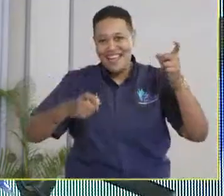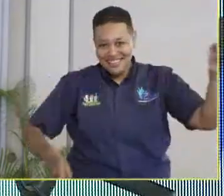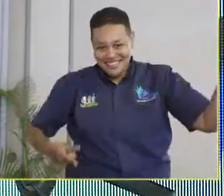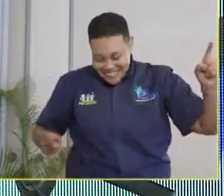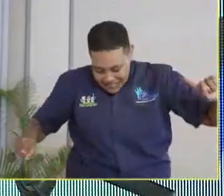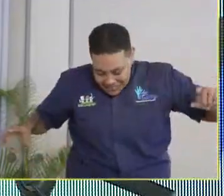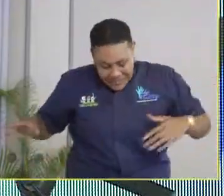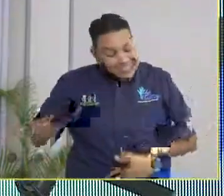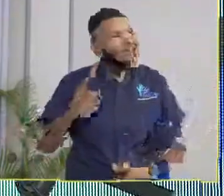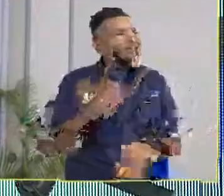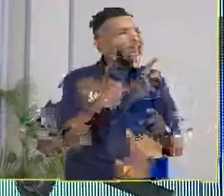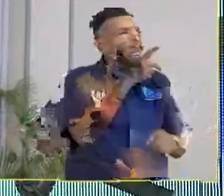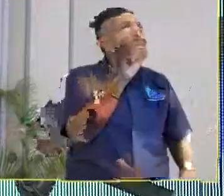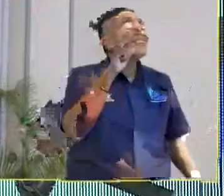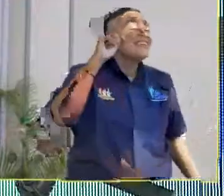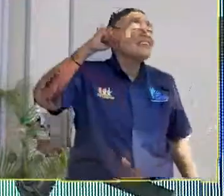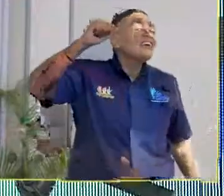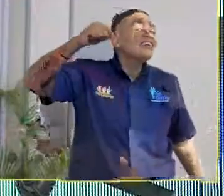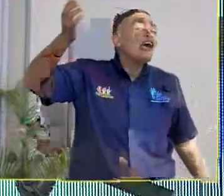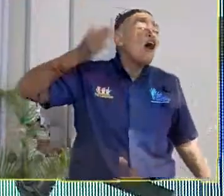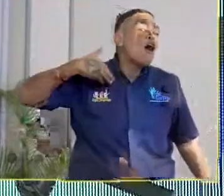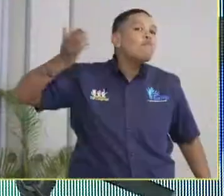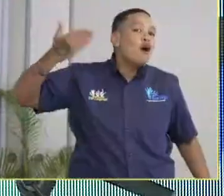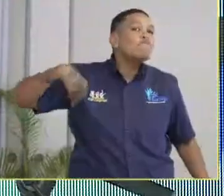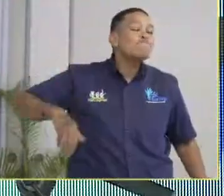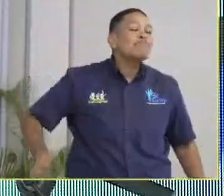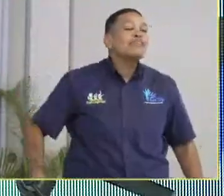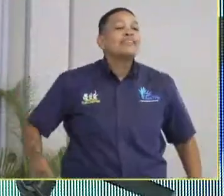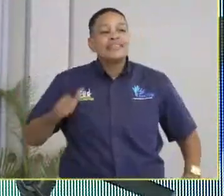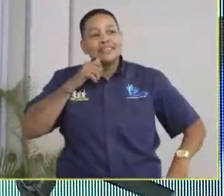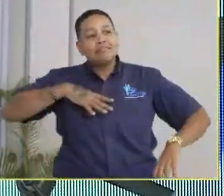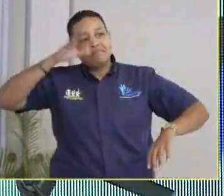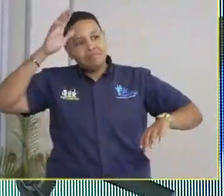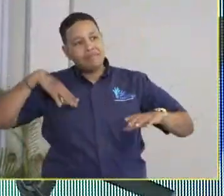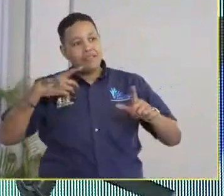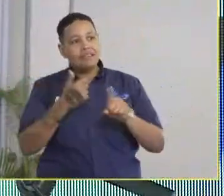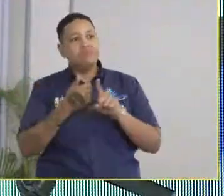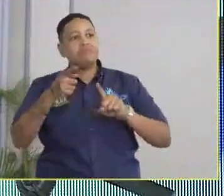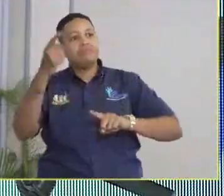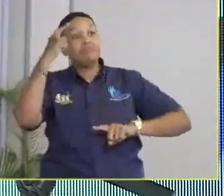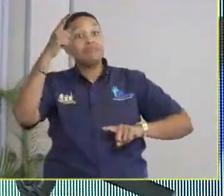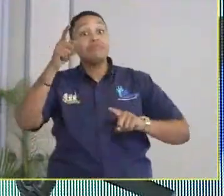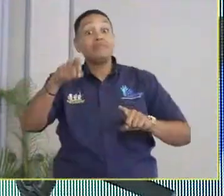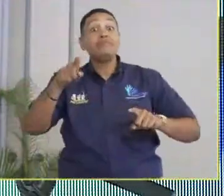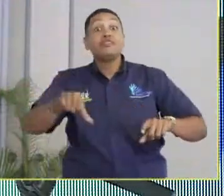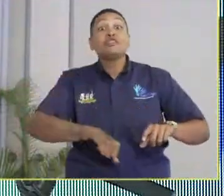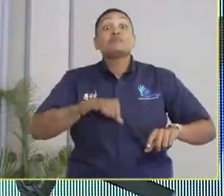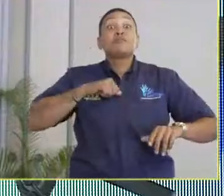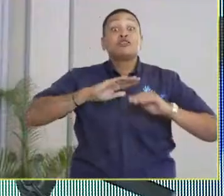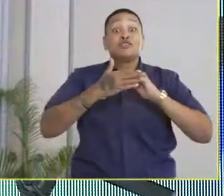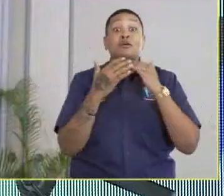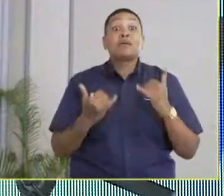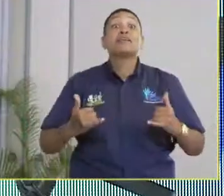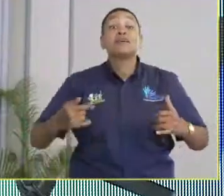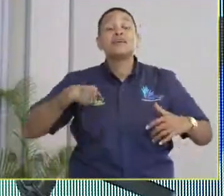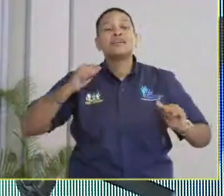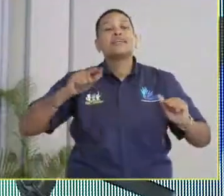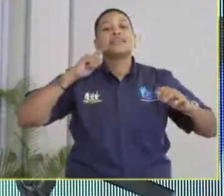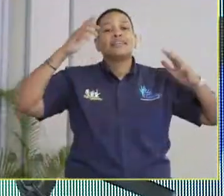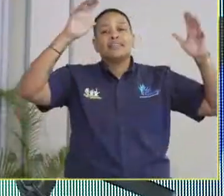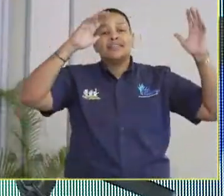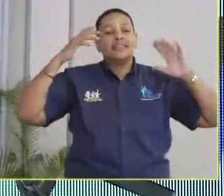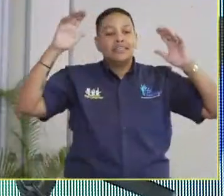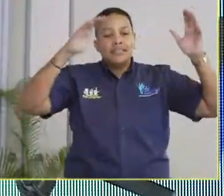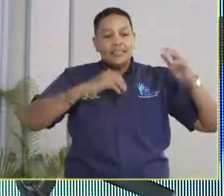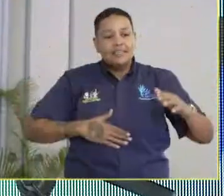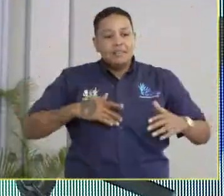Right, PS? Yes, he says yes. Ladies and gentlemen, if you are proud to be a Jamaican right now, can you put your hands together,